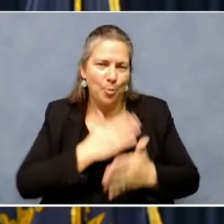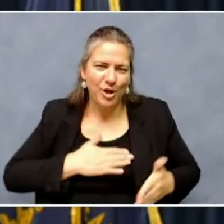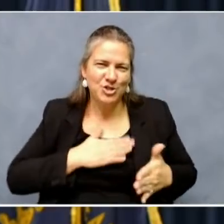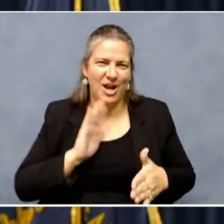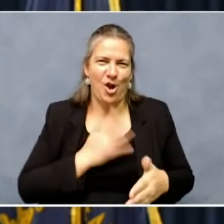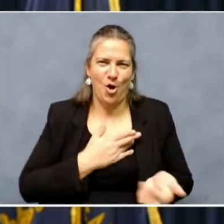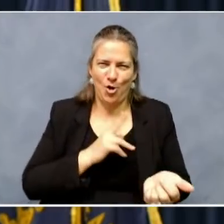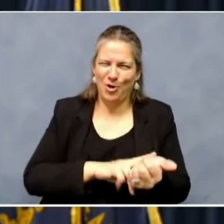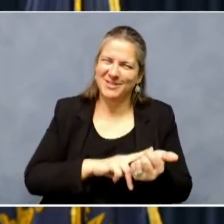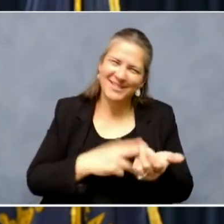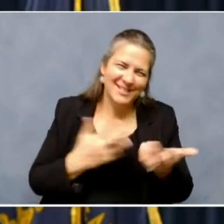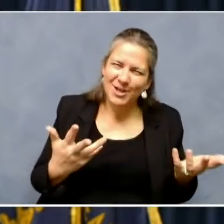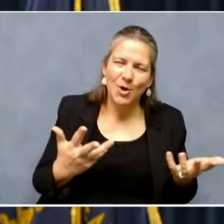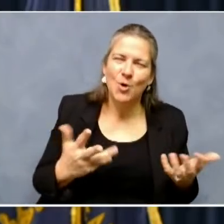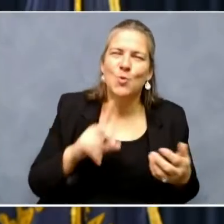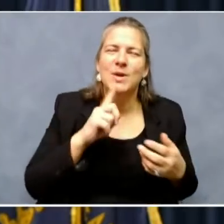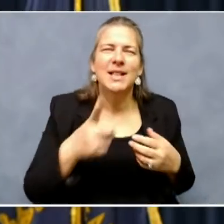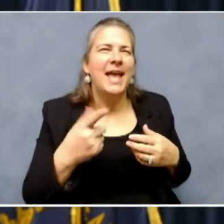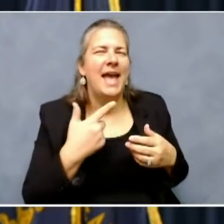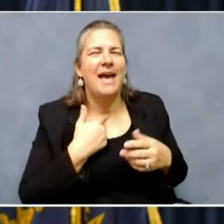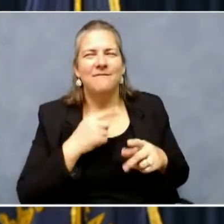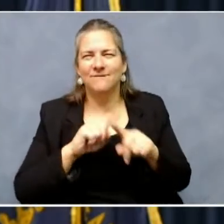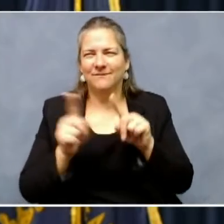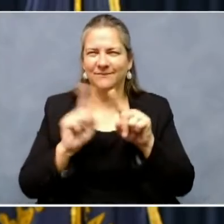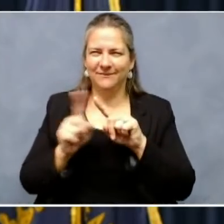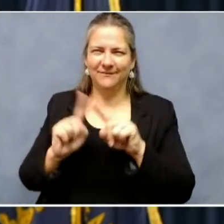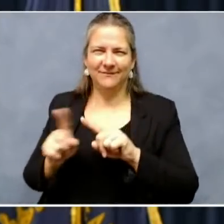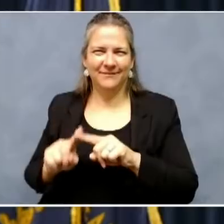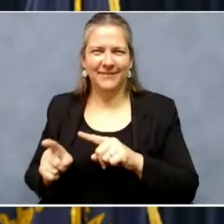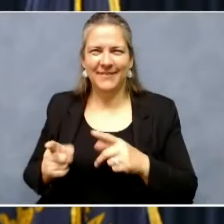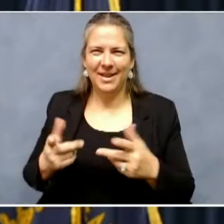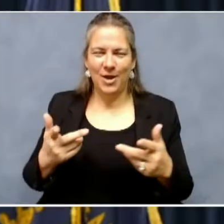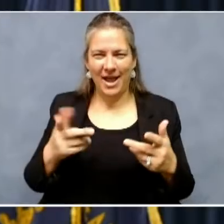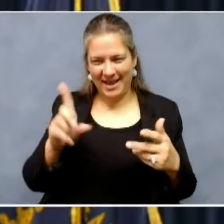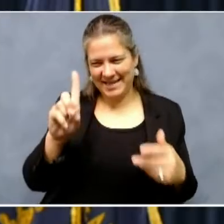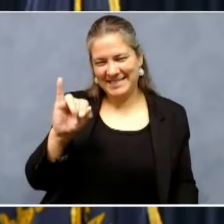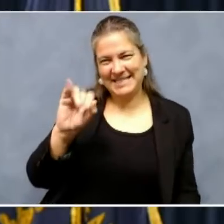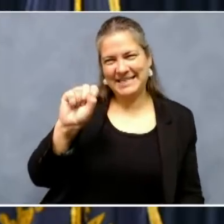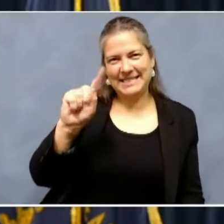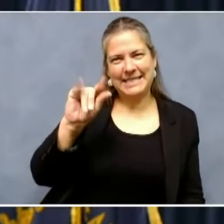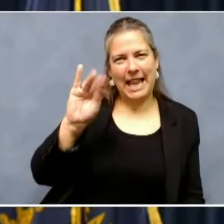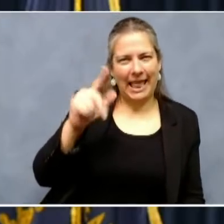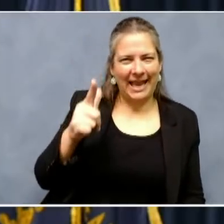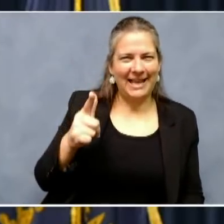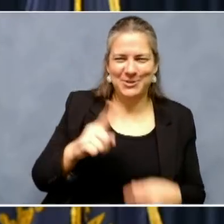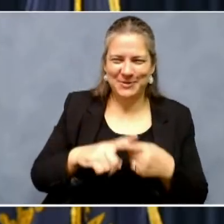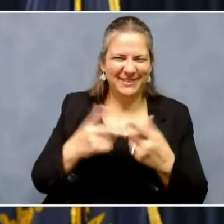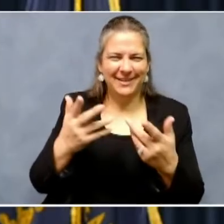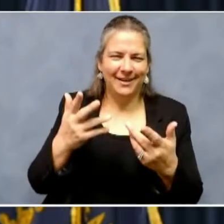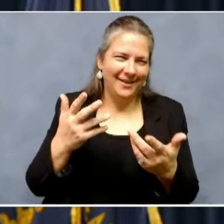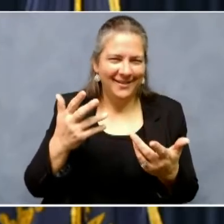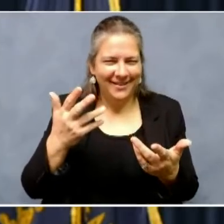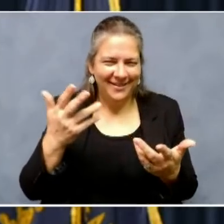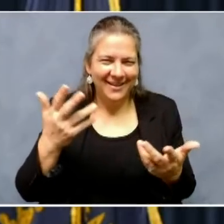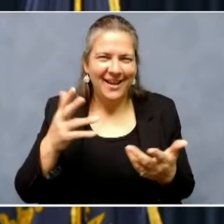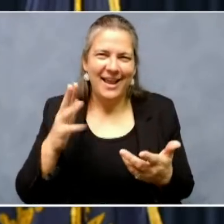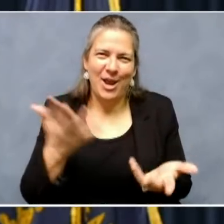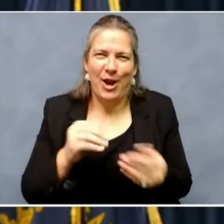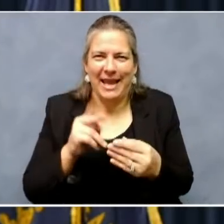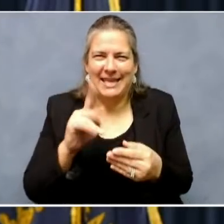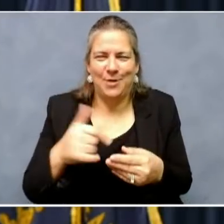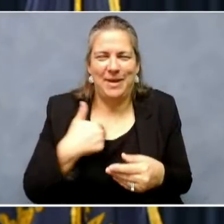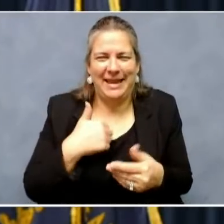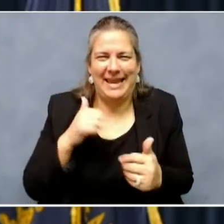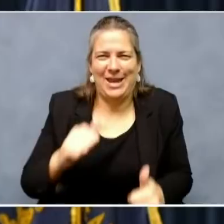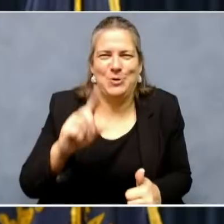it all down, because we're good at distilling here in Kentucky, taking every lesson we've learned. We've never